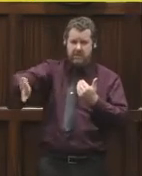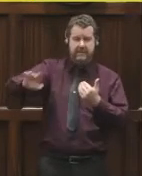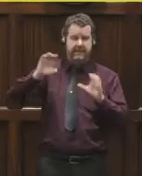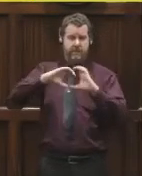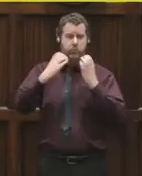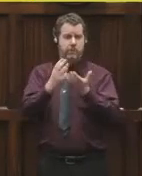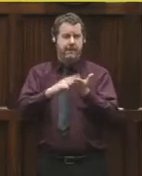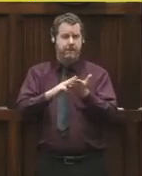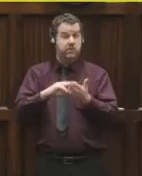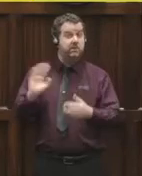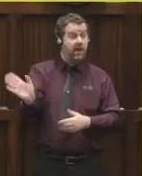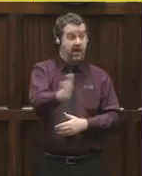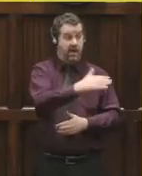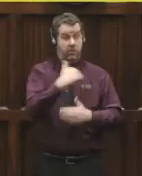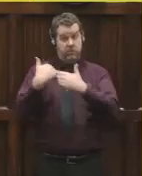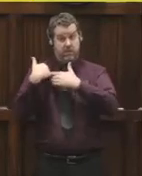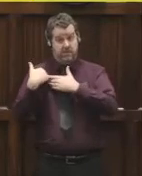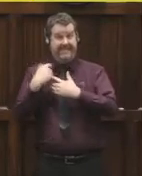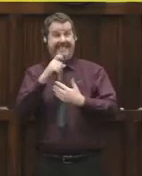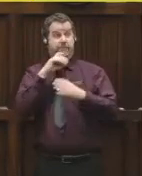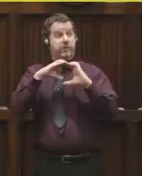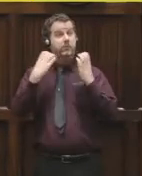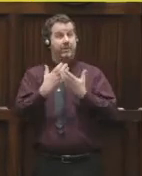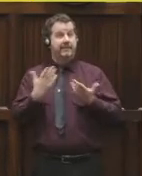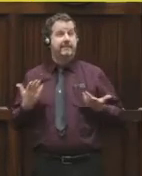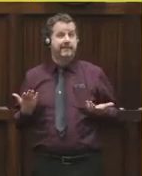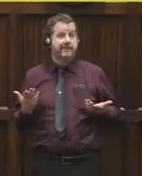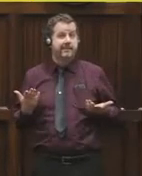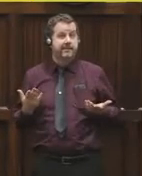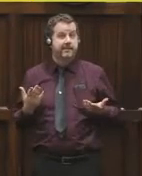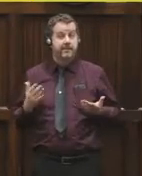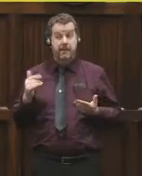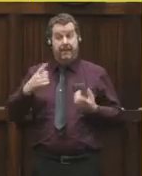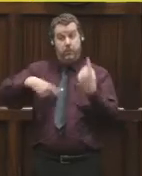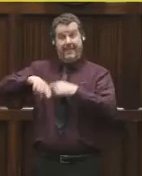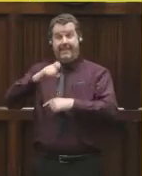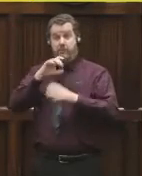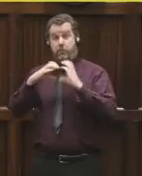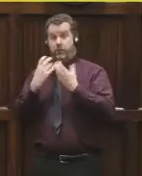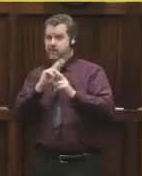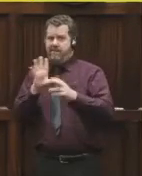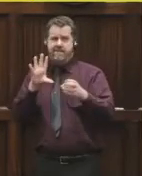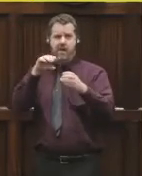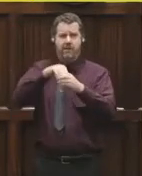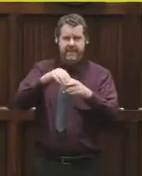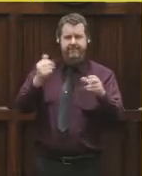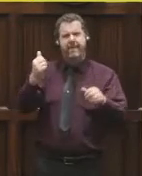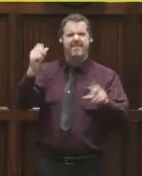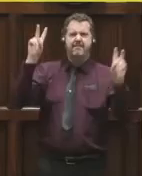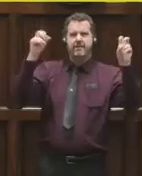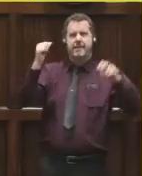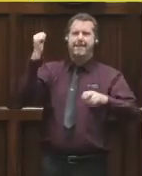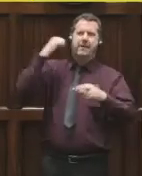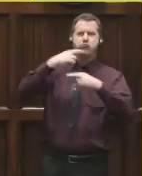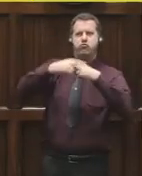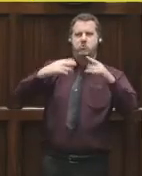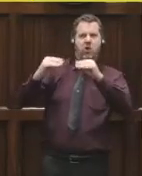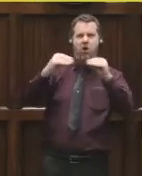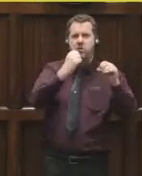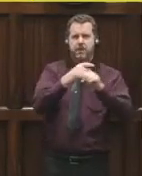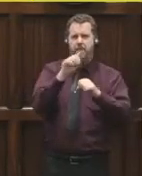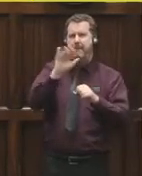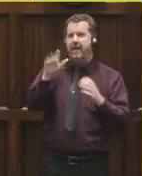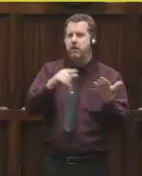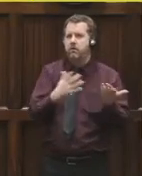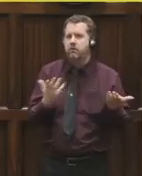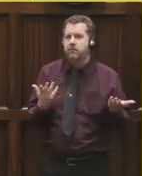responsibility for us in the hearing community who weren't necessarily involved in the backroom talks on this. So I, echo the